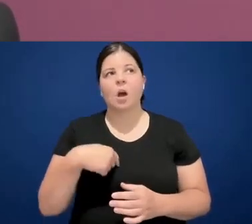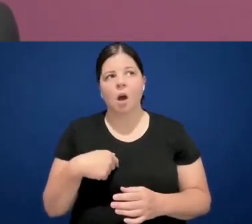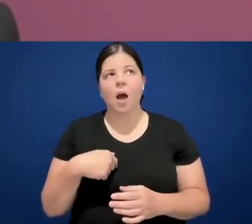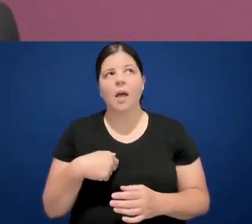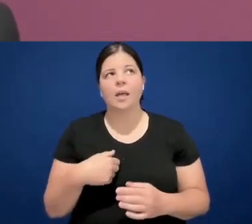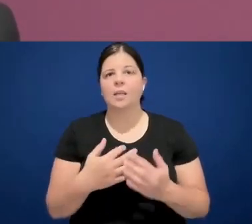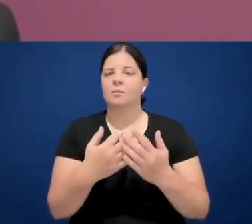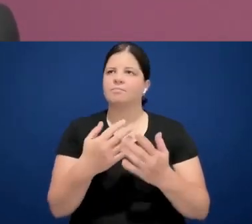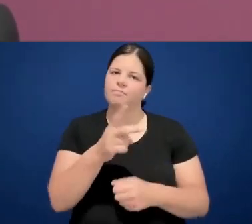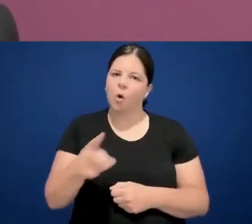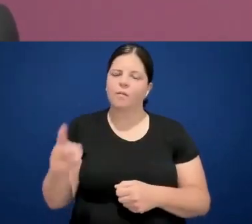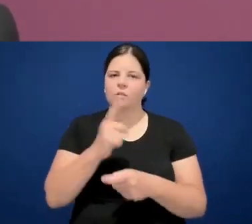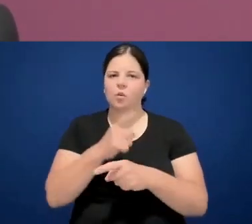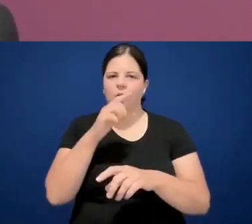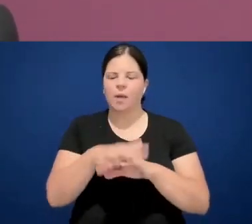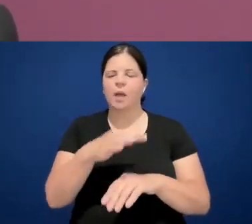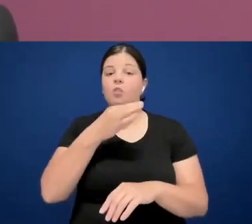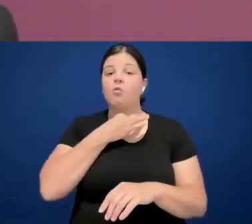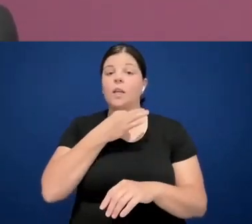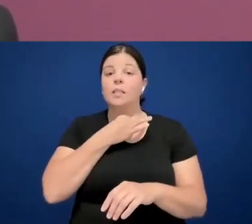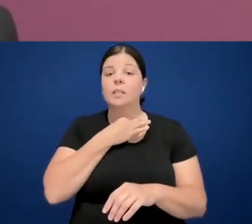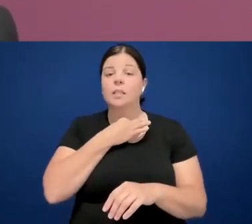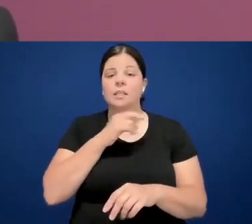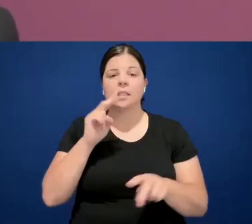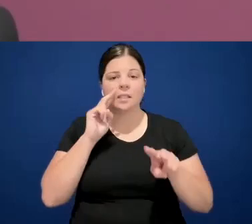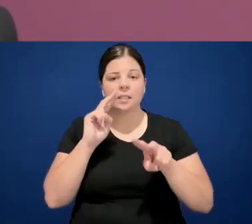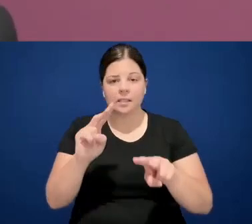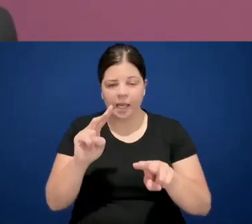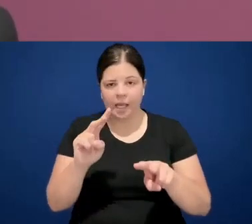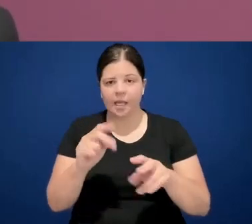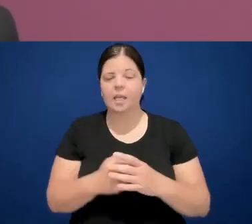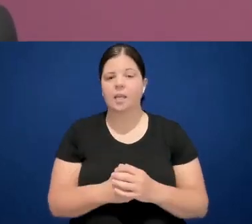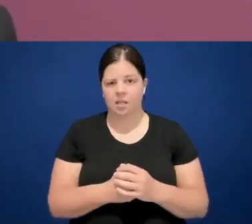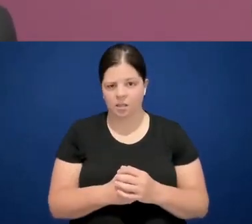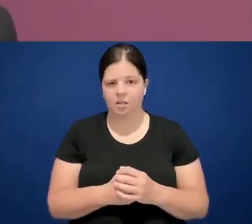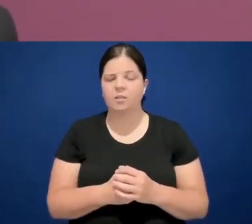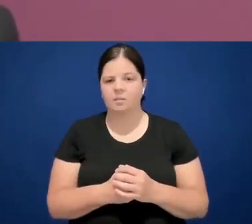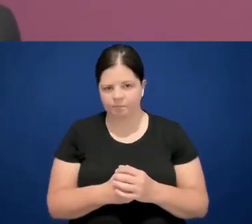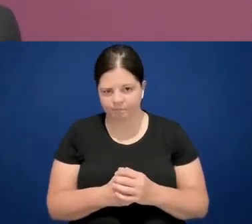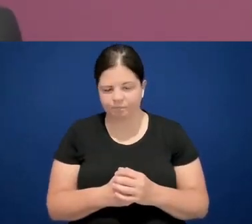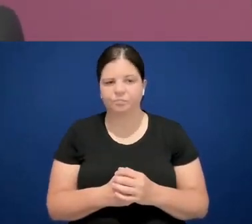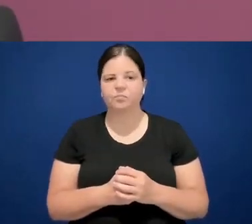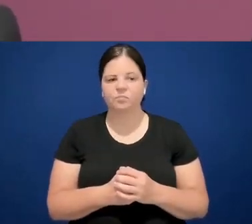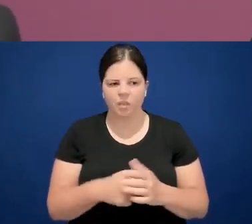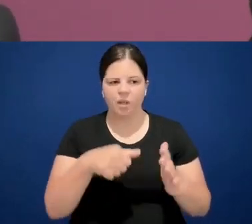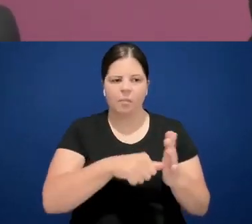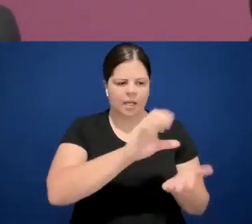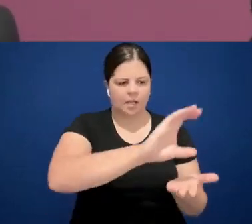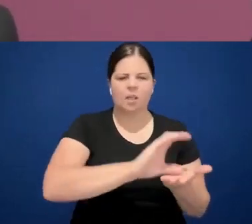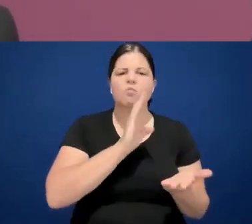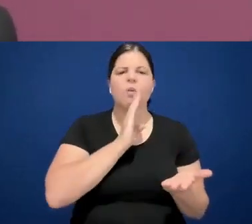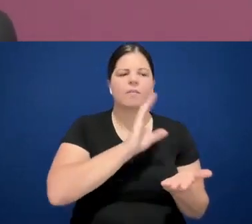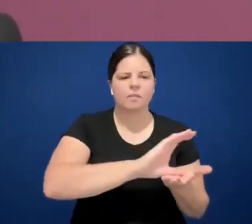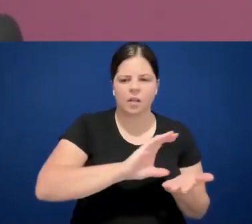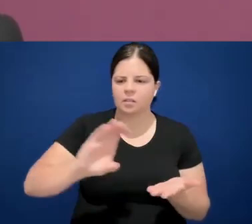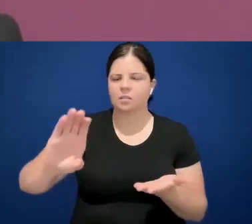where there's significant transfer of public funds to the private sector for goods or services, or a decision that will